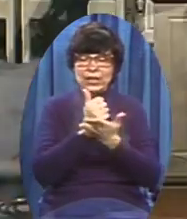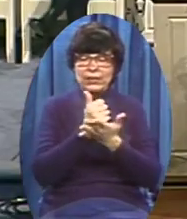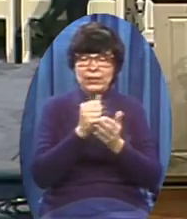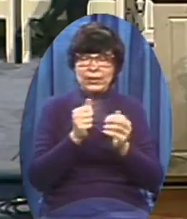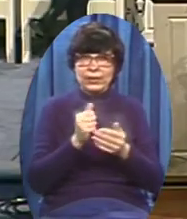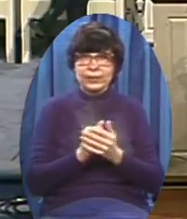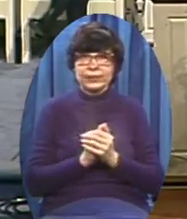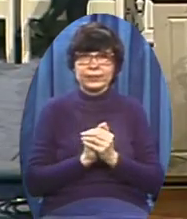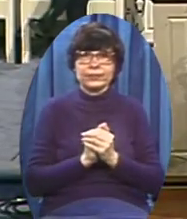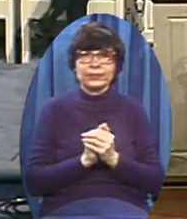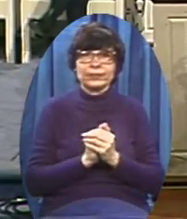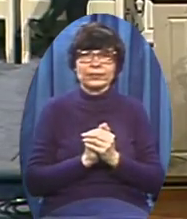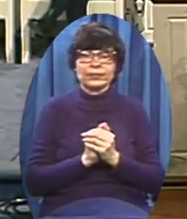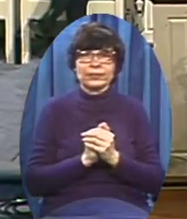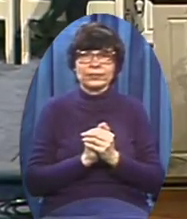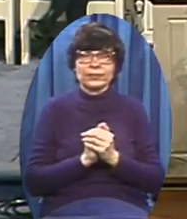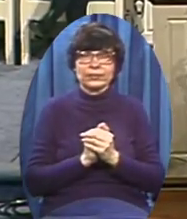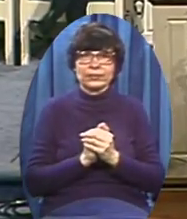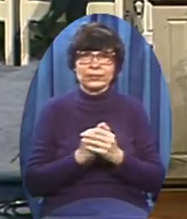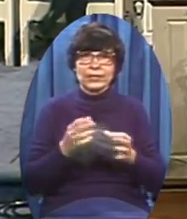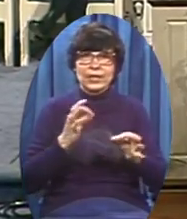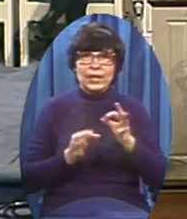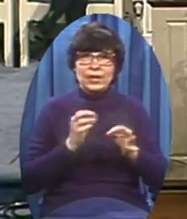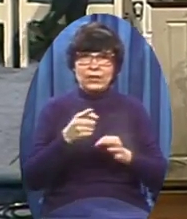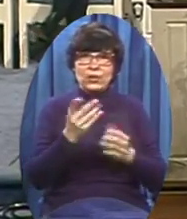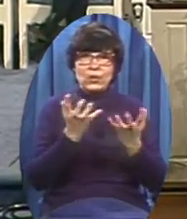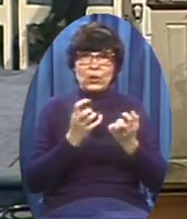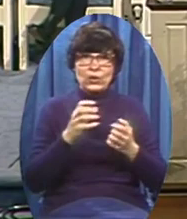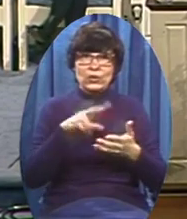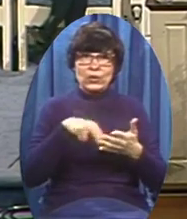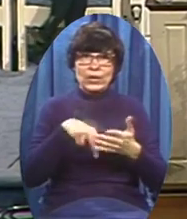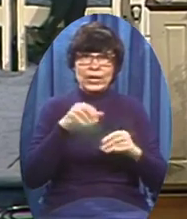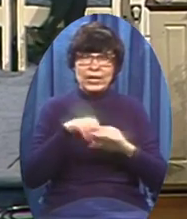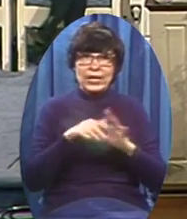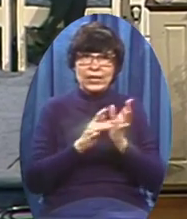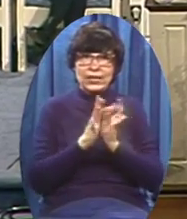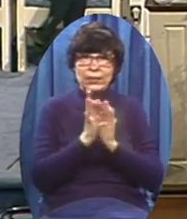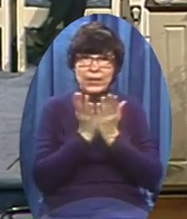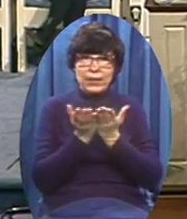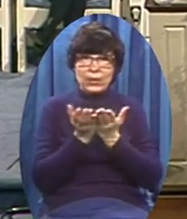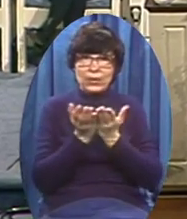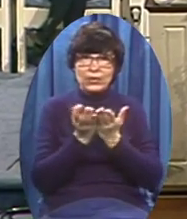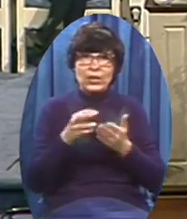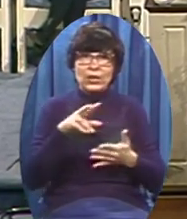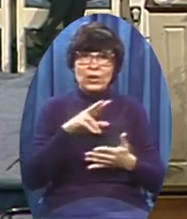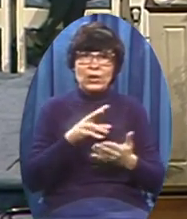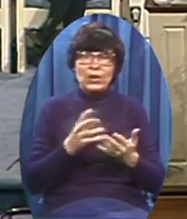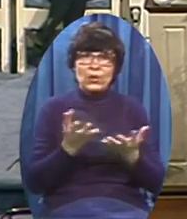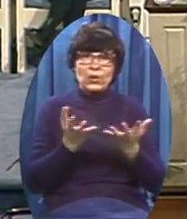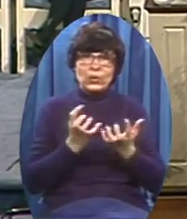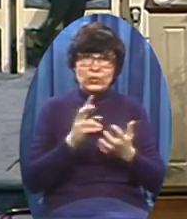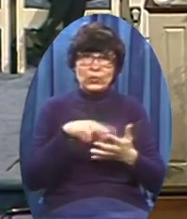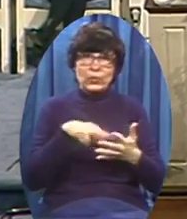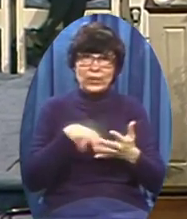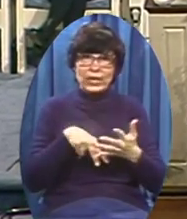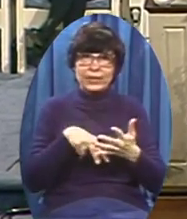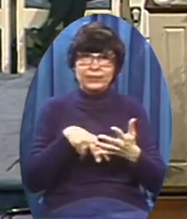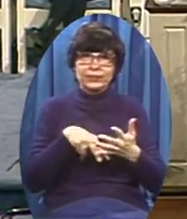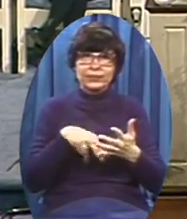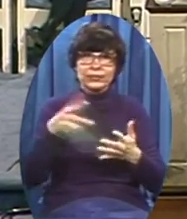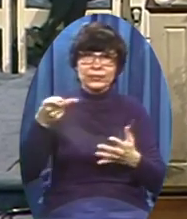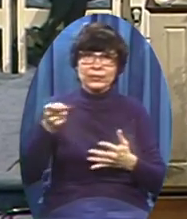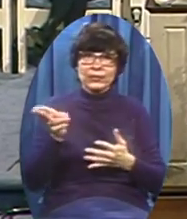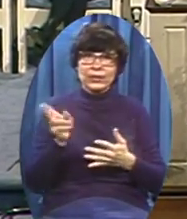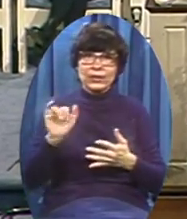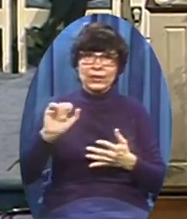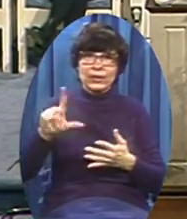Amen. If you'd like to read the scripture this morning, I invite you to turn. Let us read together a portion of God's word found in